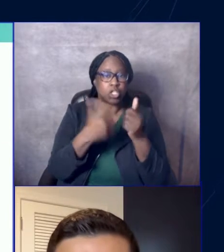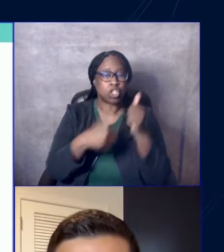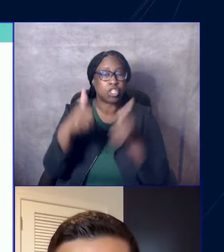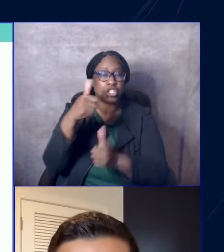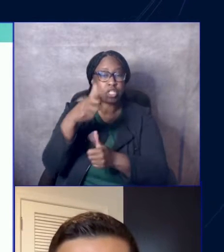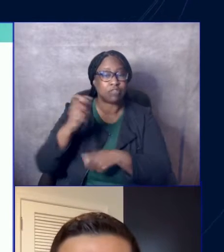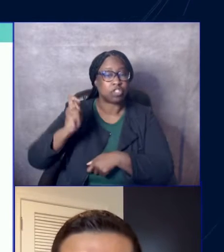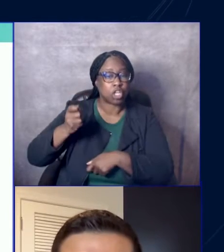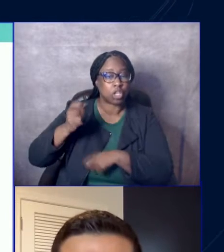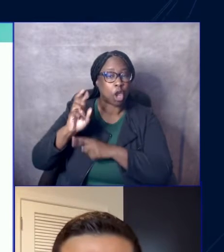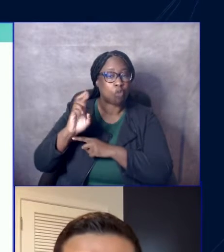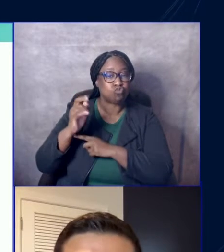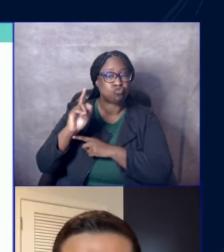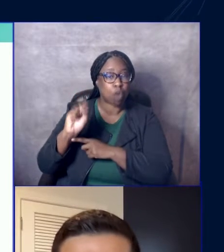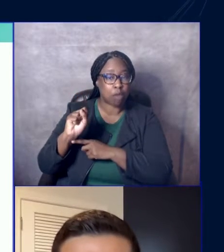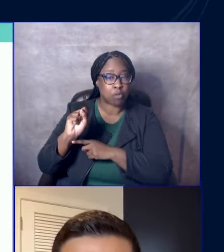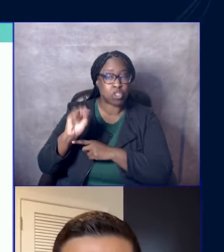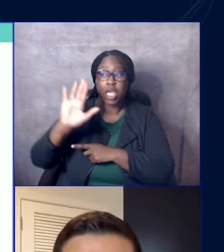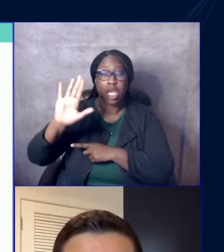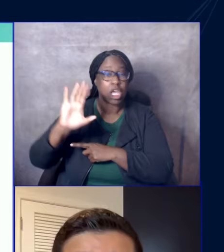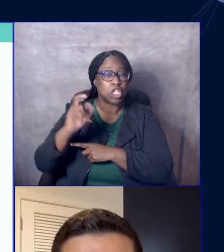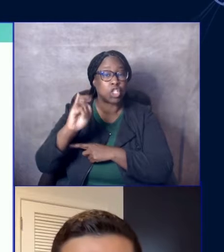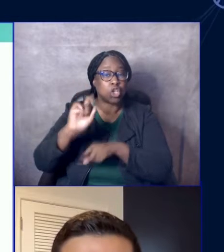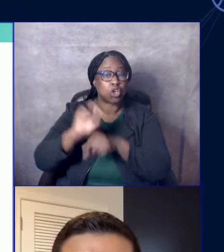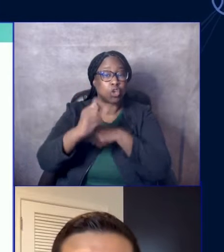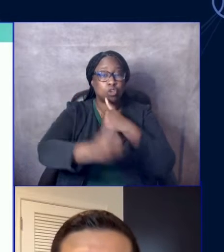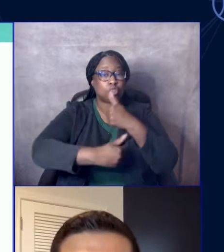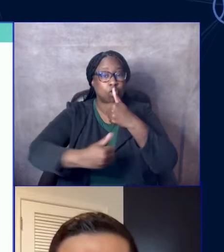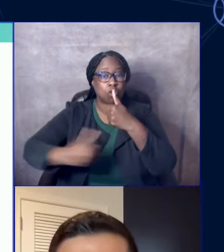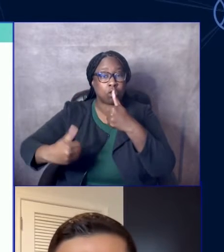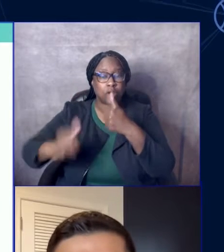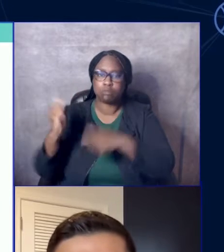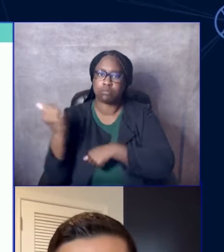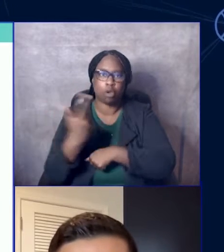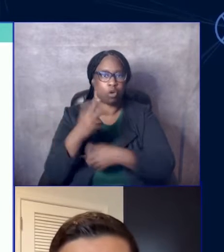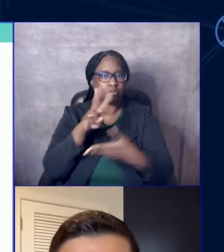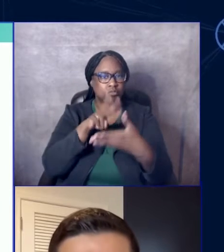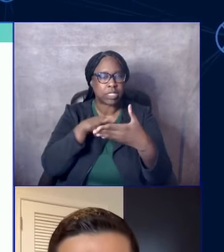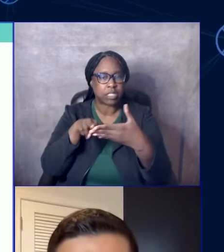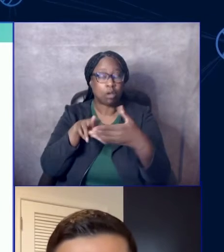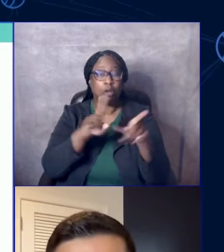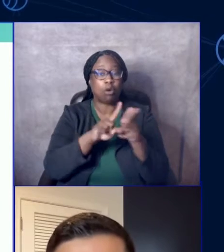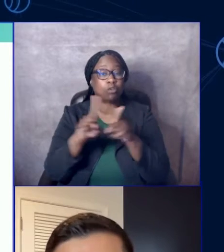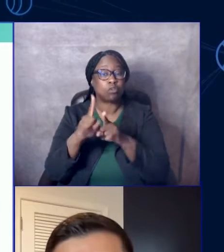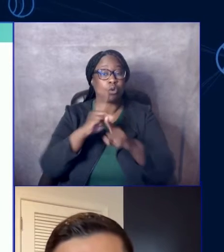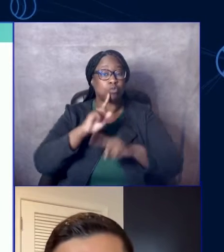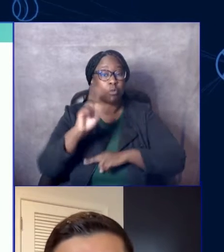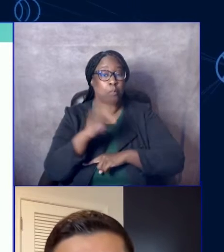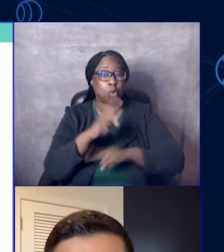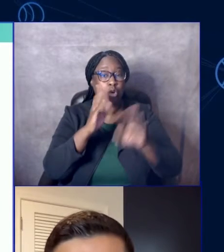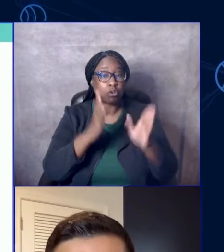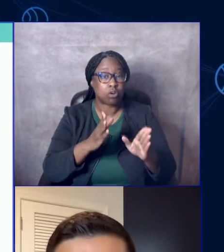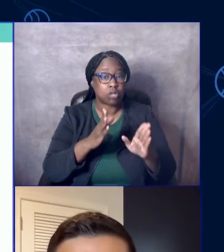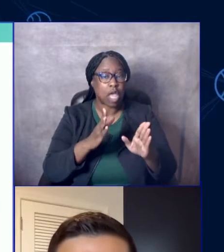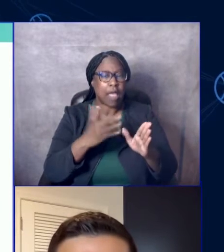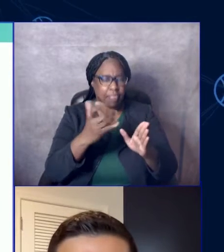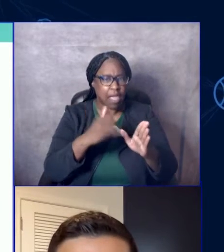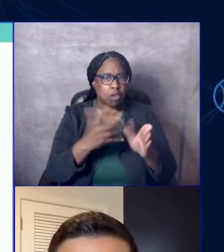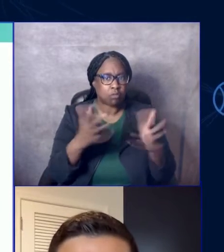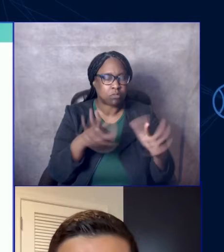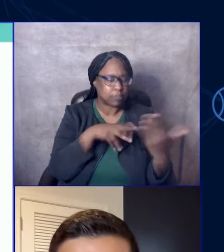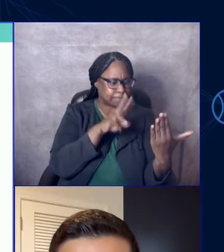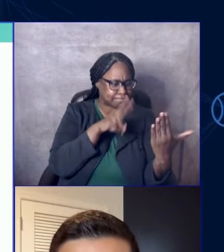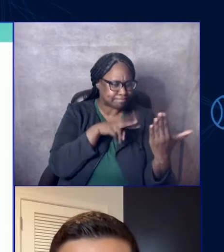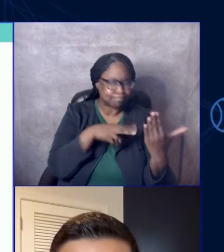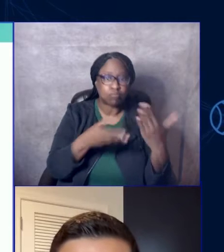read. And we also were working with reporters who were already covering our issue and our stories to make sure that they were doing so in a